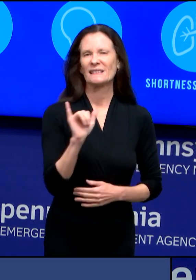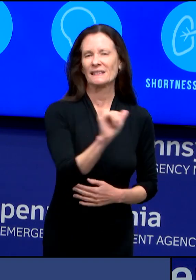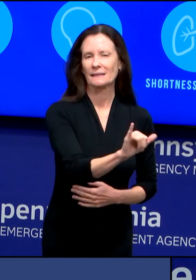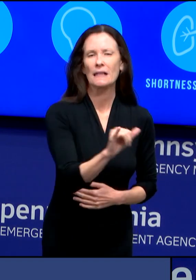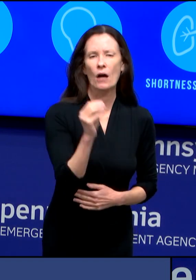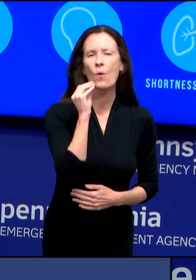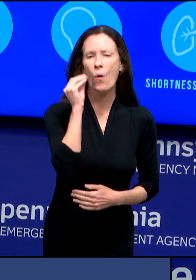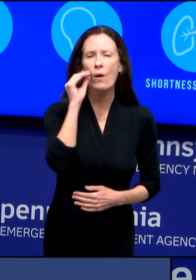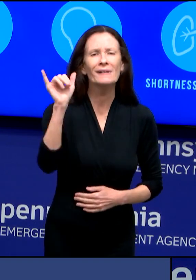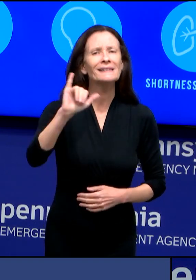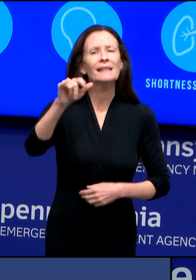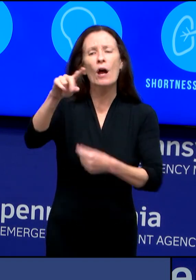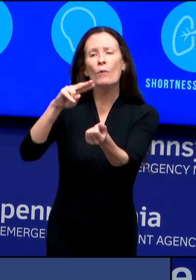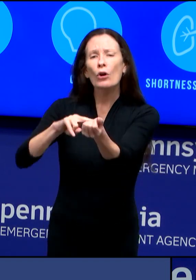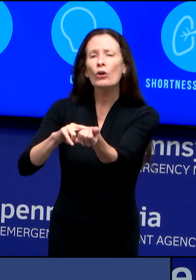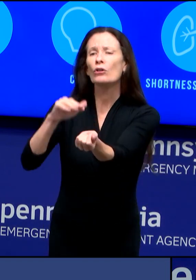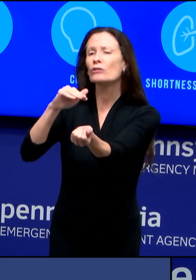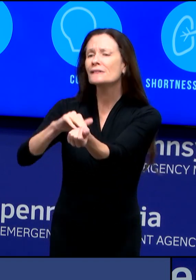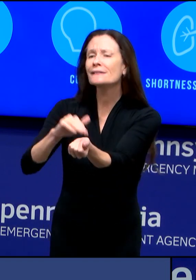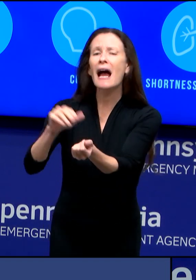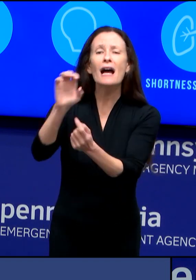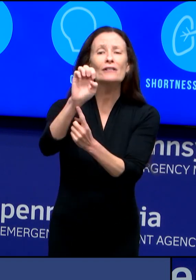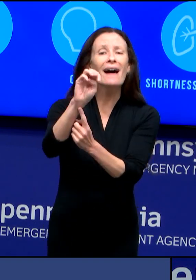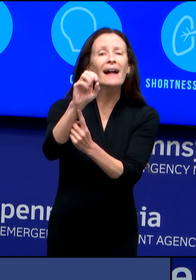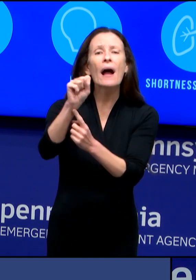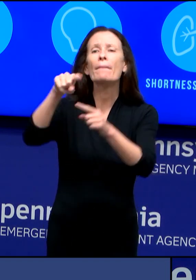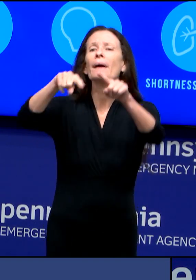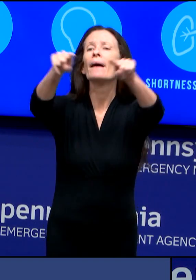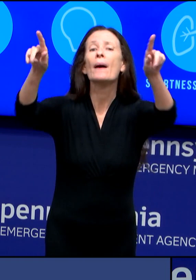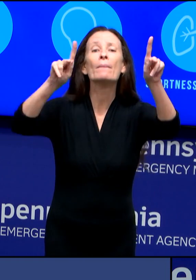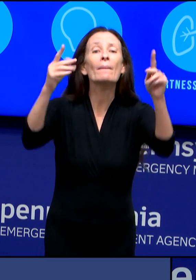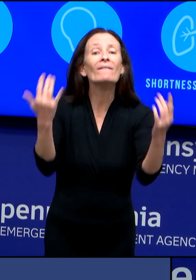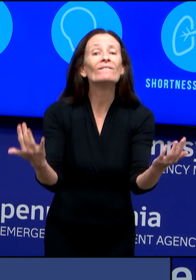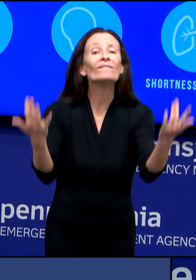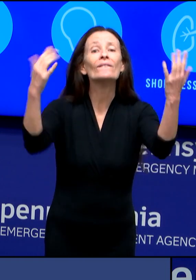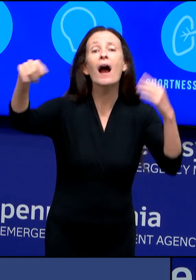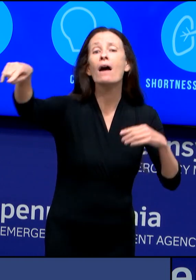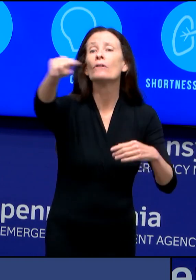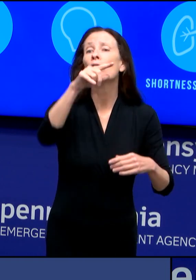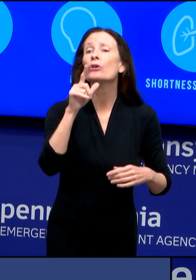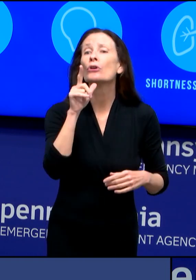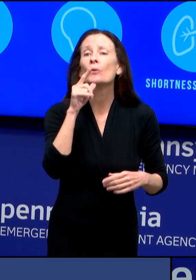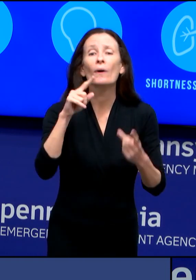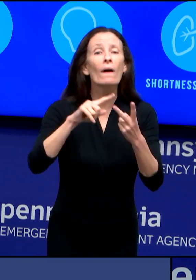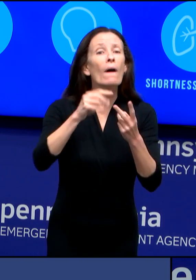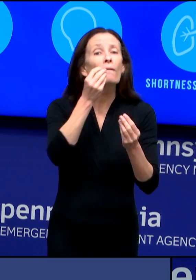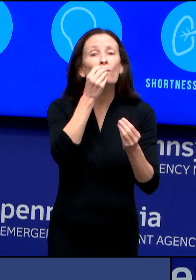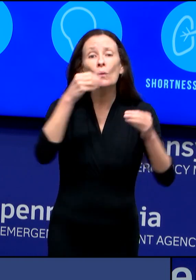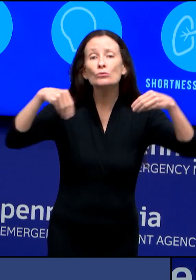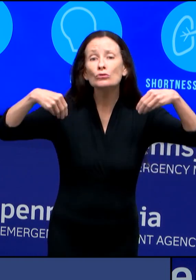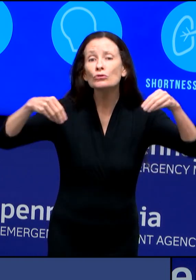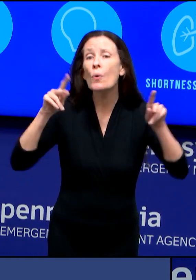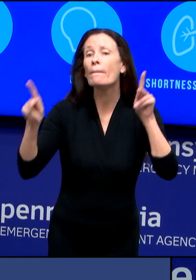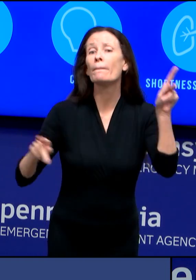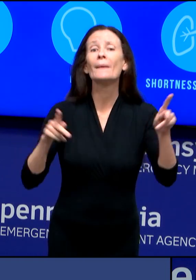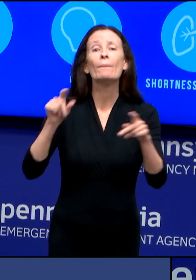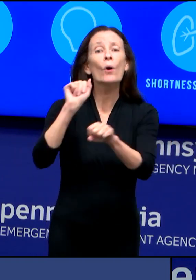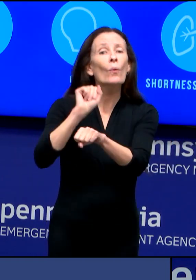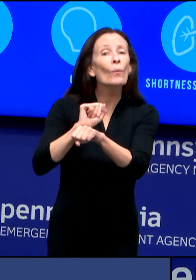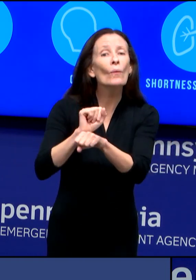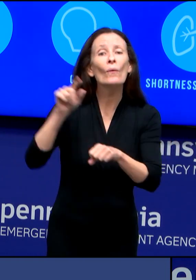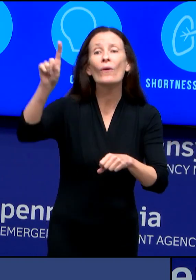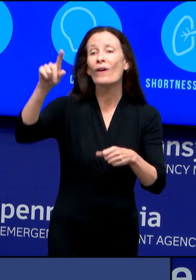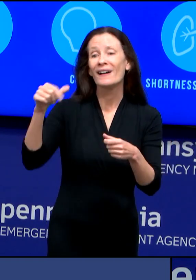business, including food services, grocery stores, and gas stations. Please stay